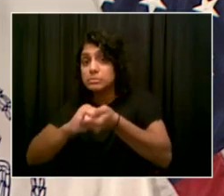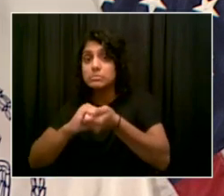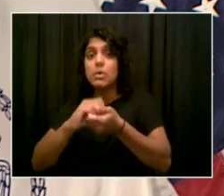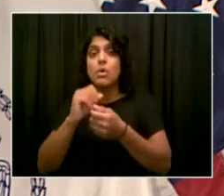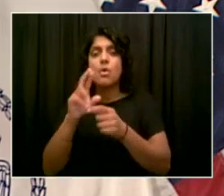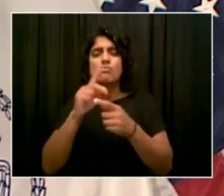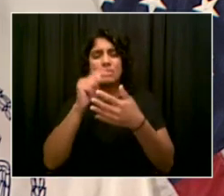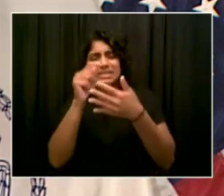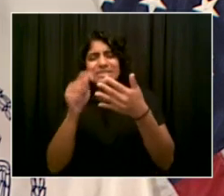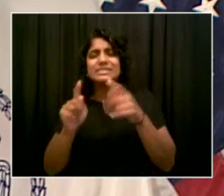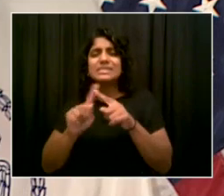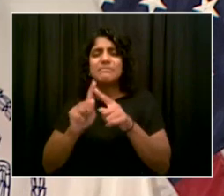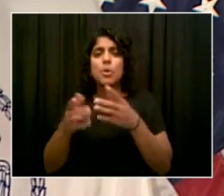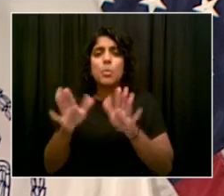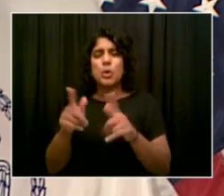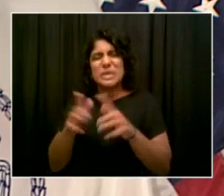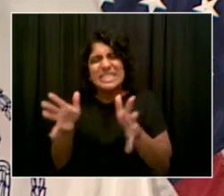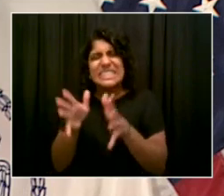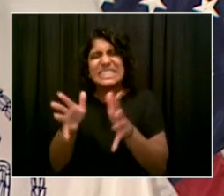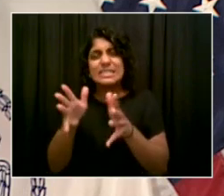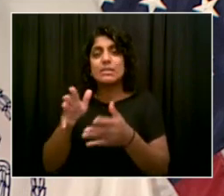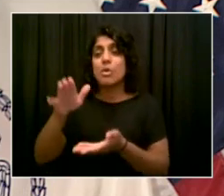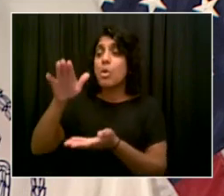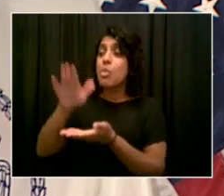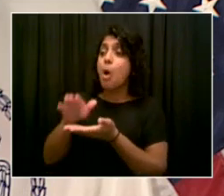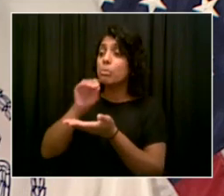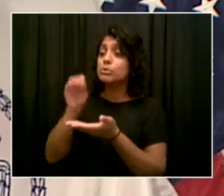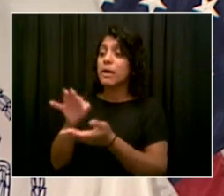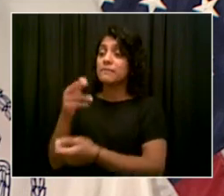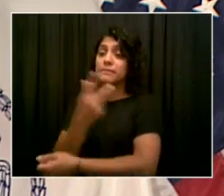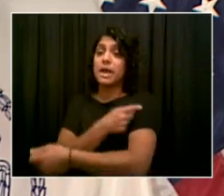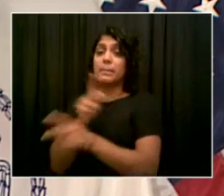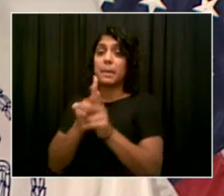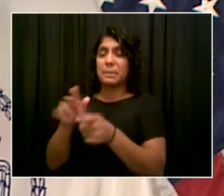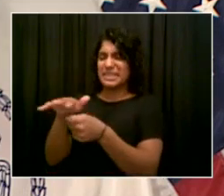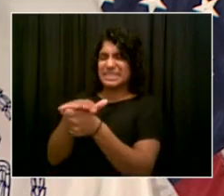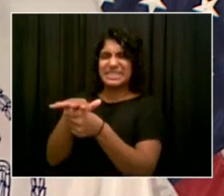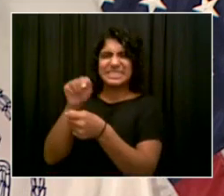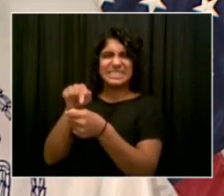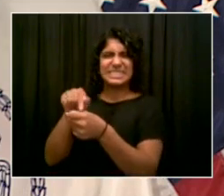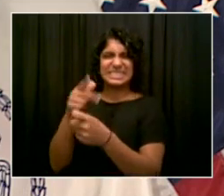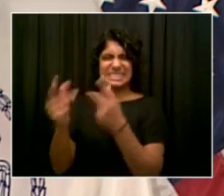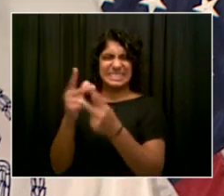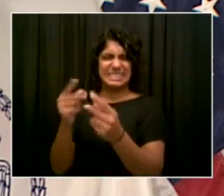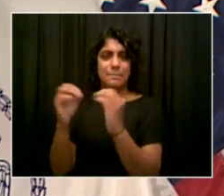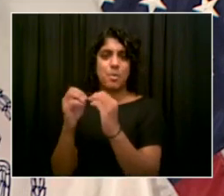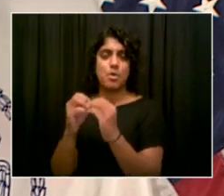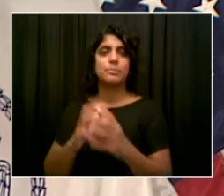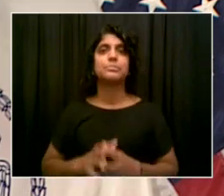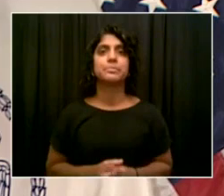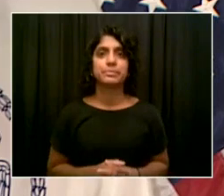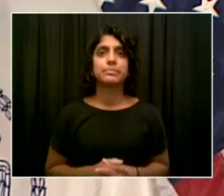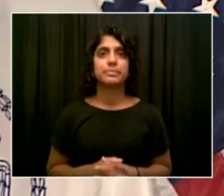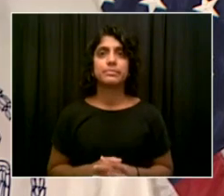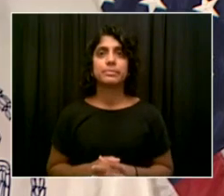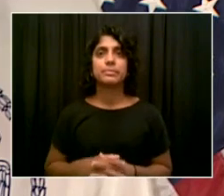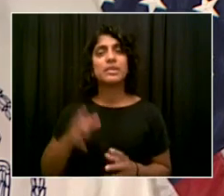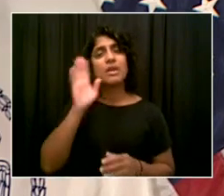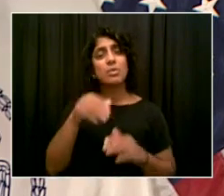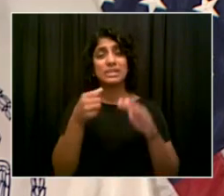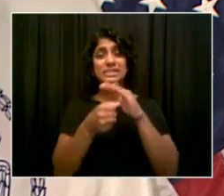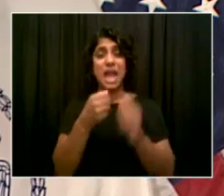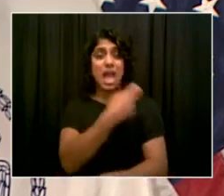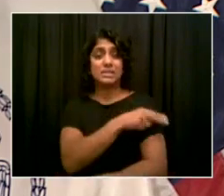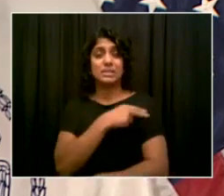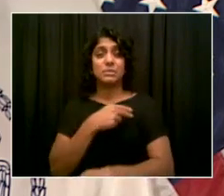thankfully, is that all the effort that was put in before is the reason why the hospitalization rate has gone lower and lower. That's really